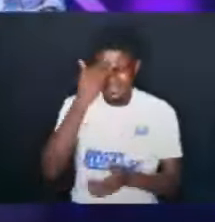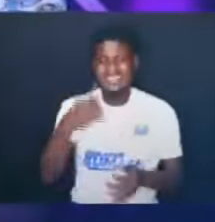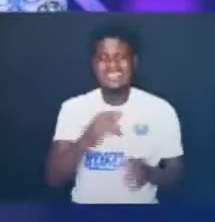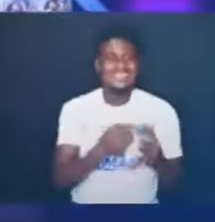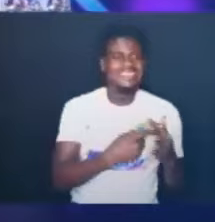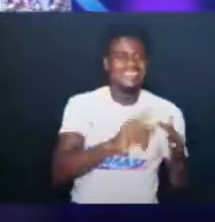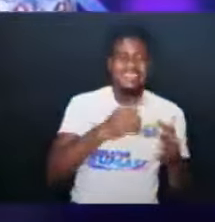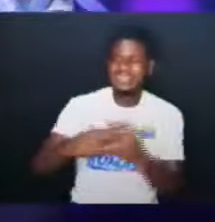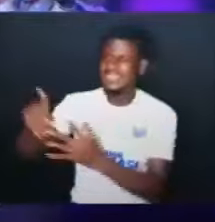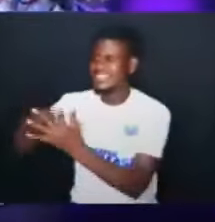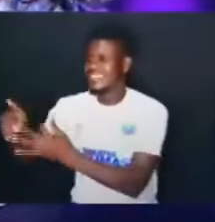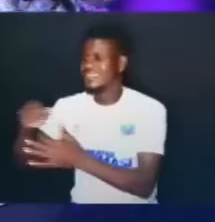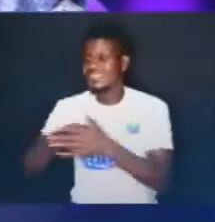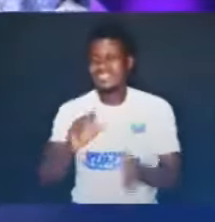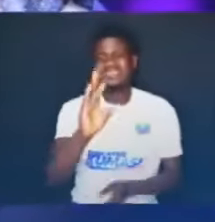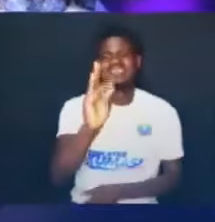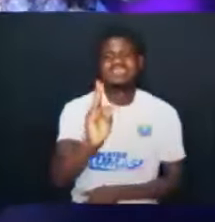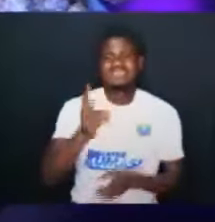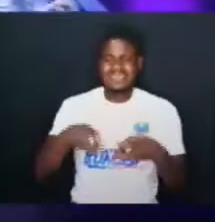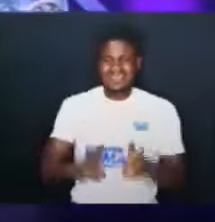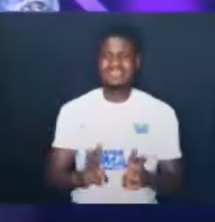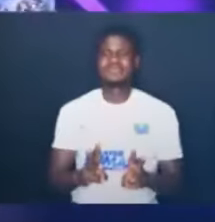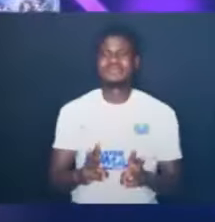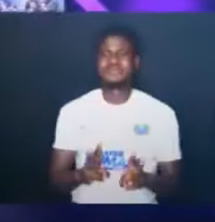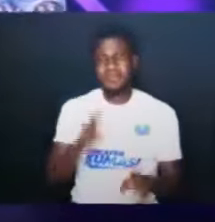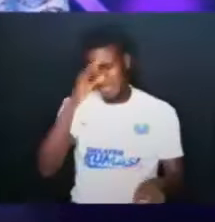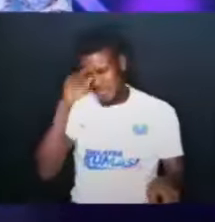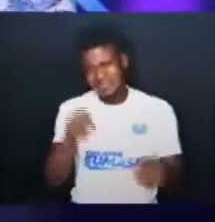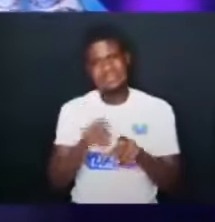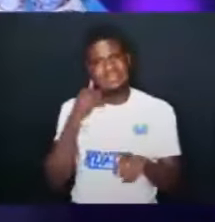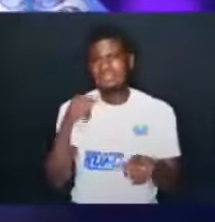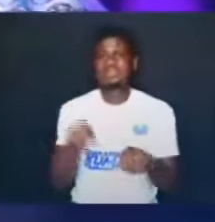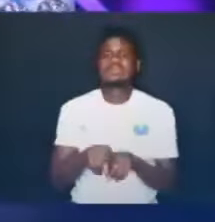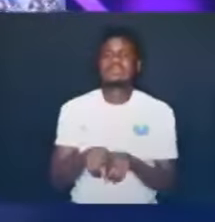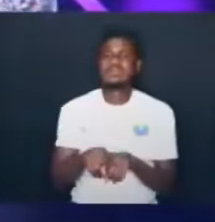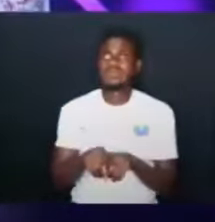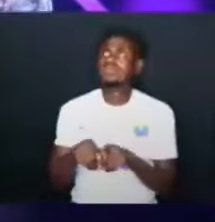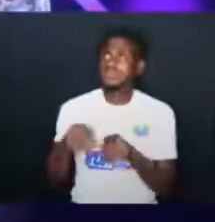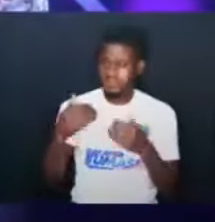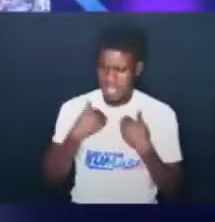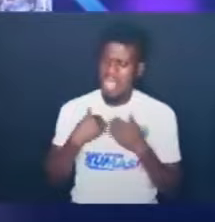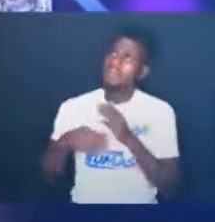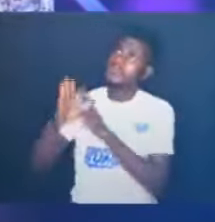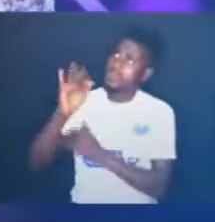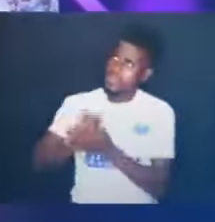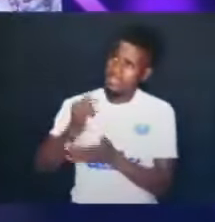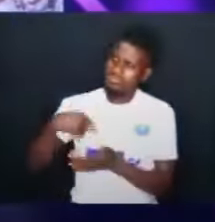bebi kura wo befa ti na wo be pe kwan be enson na wo die dwane. Brothers and sisters, adofonom, there is a God that